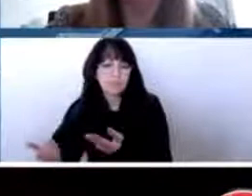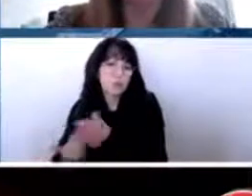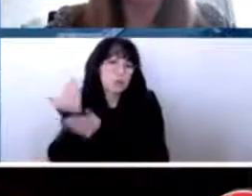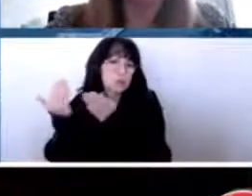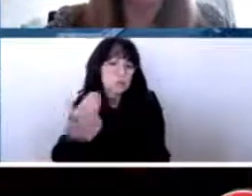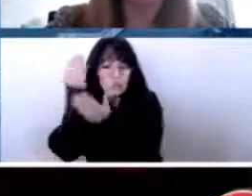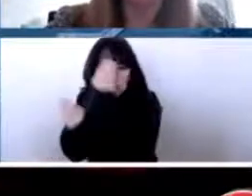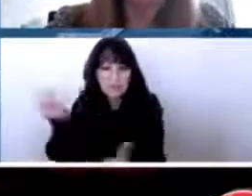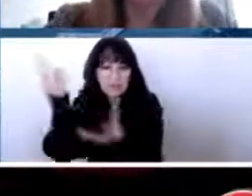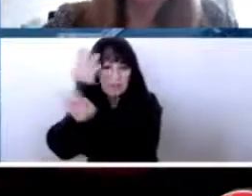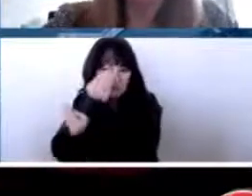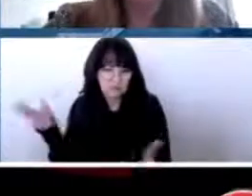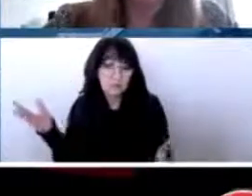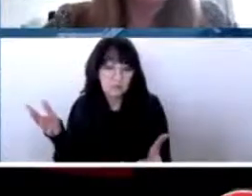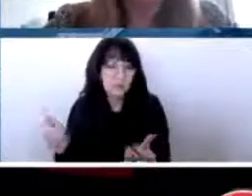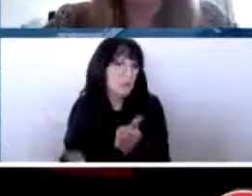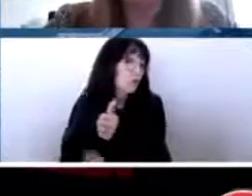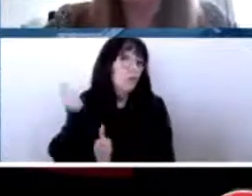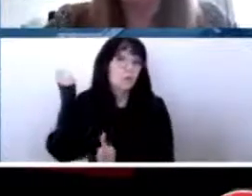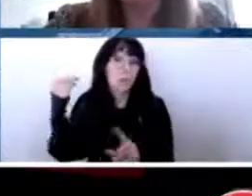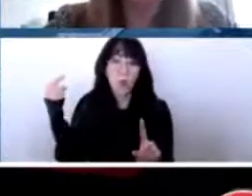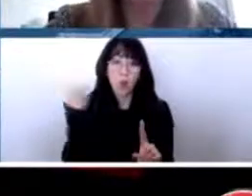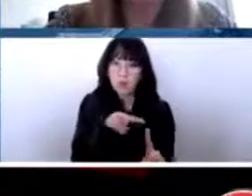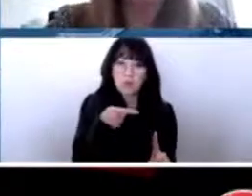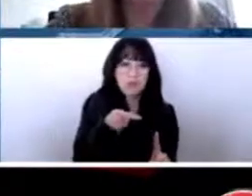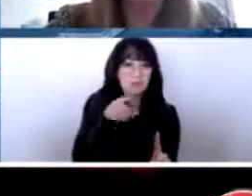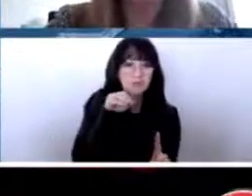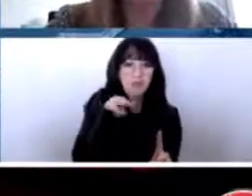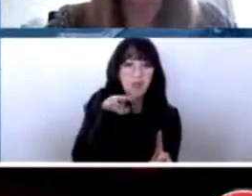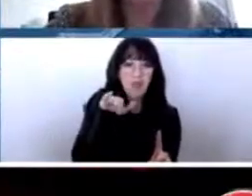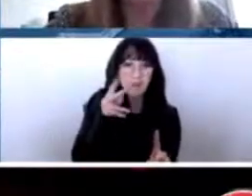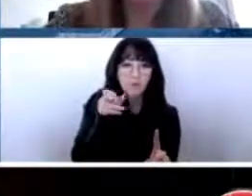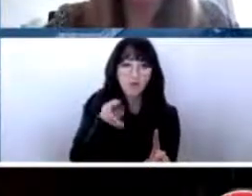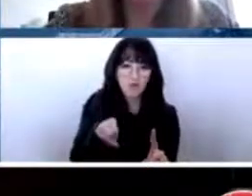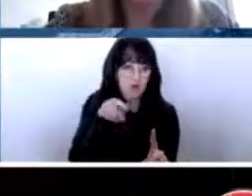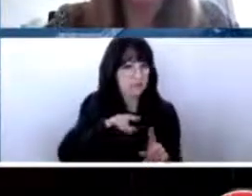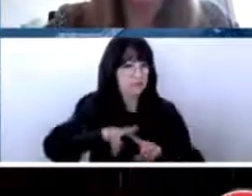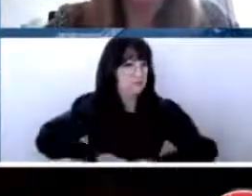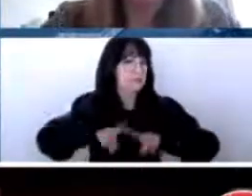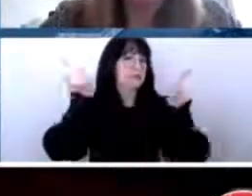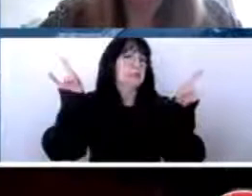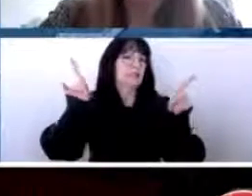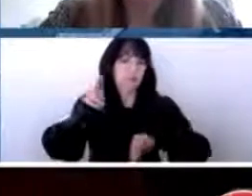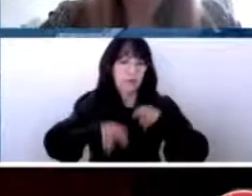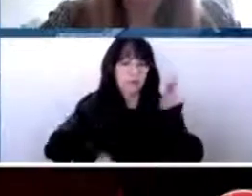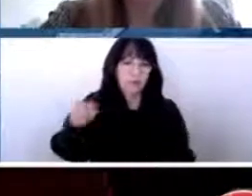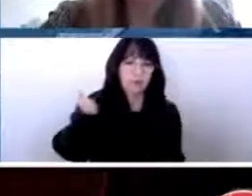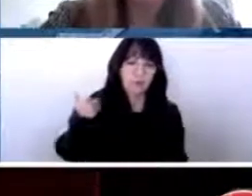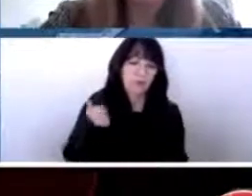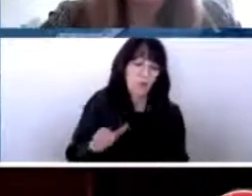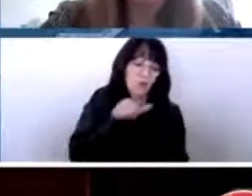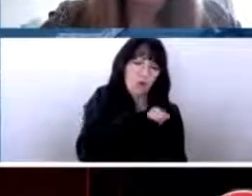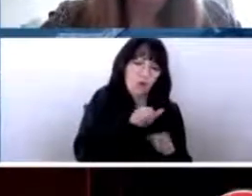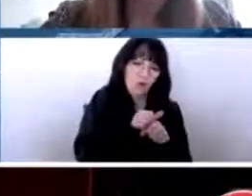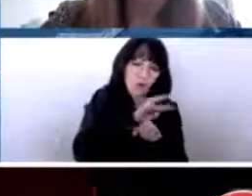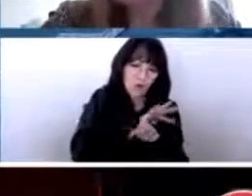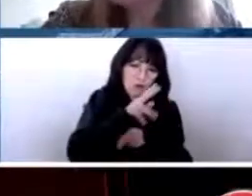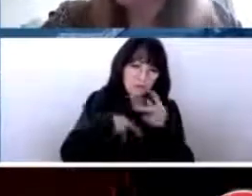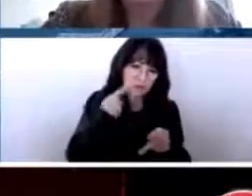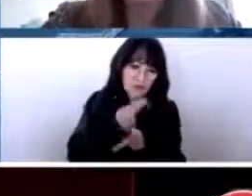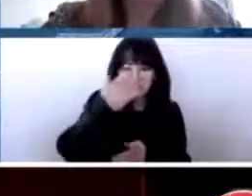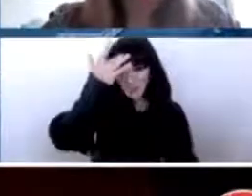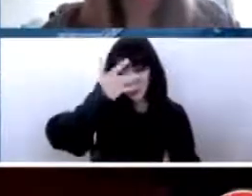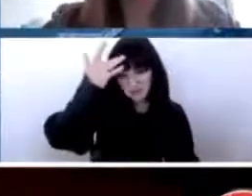of Omicron, which is a very different strain than what we had seen before. So,